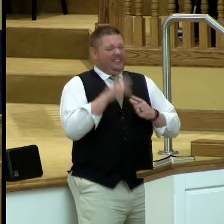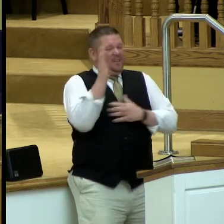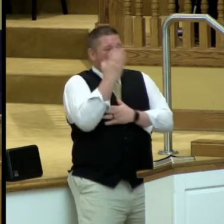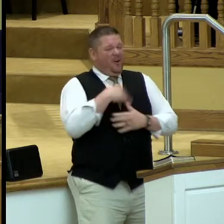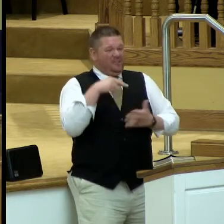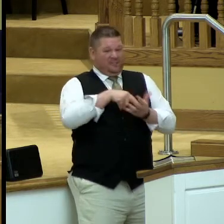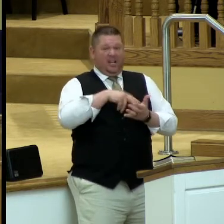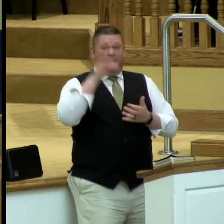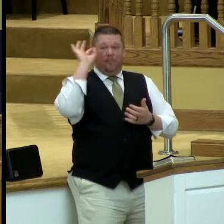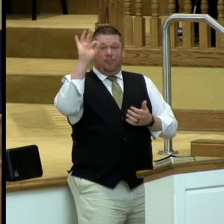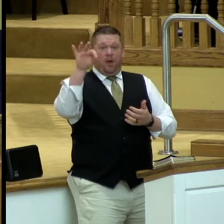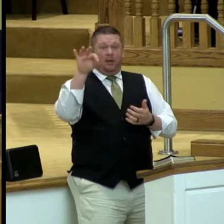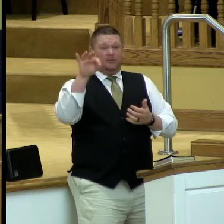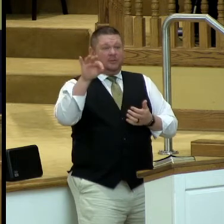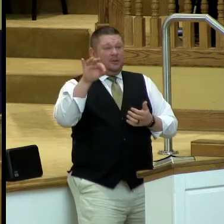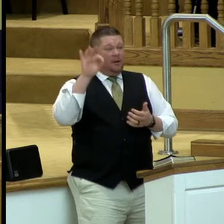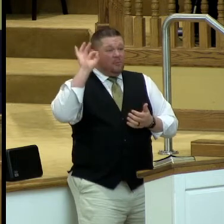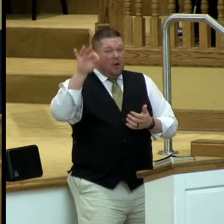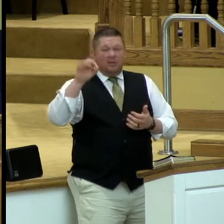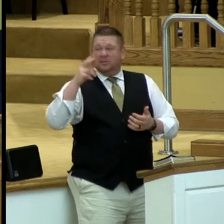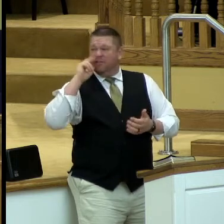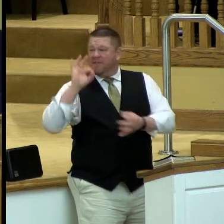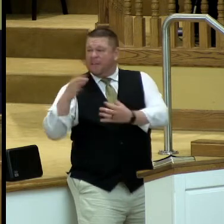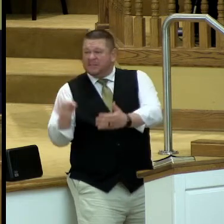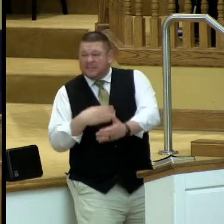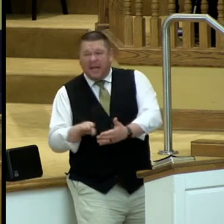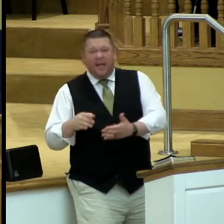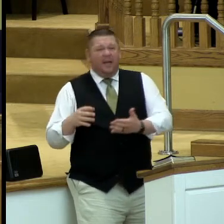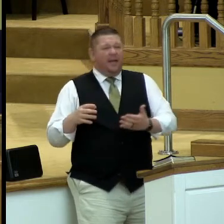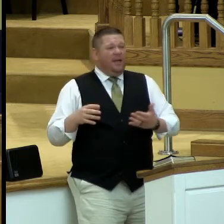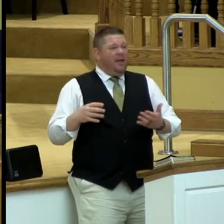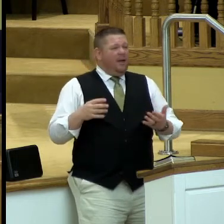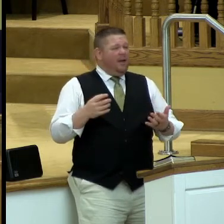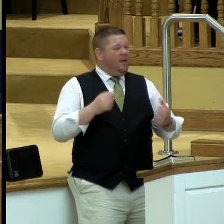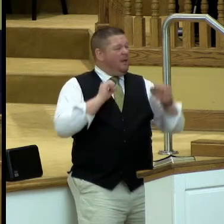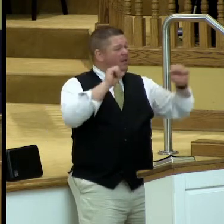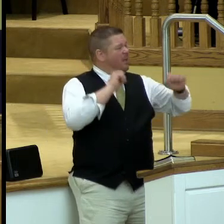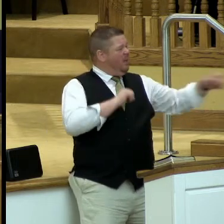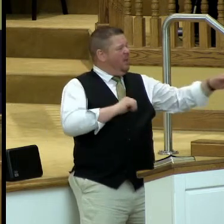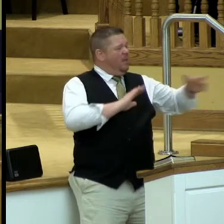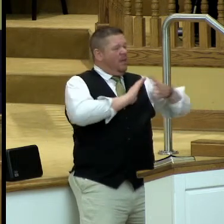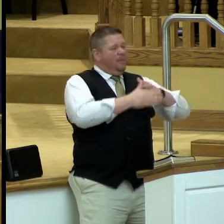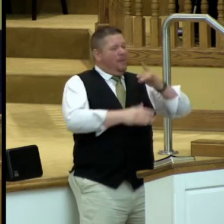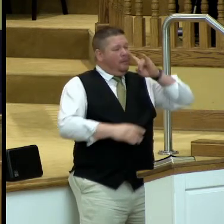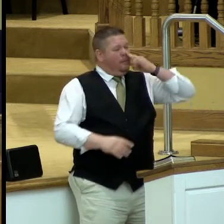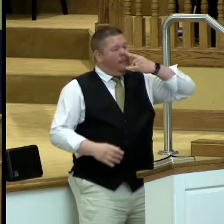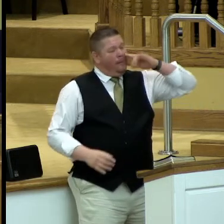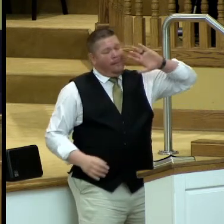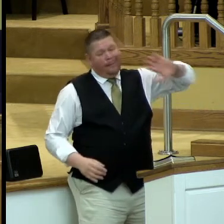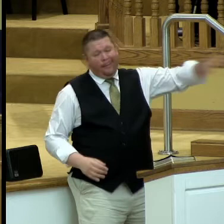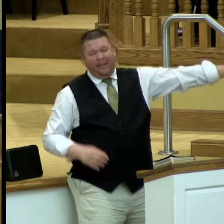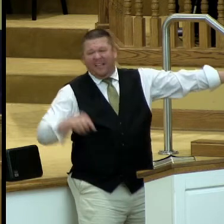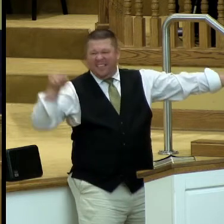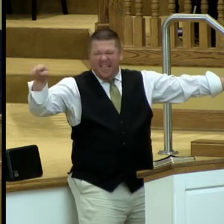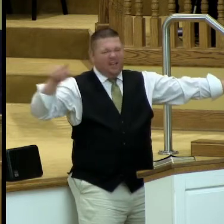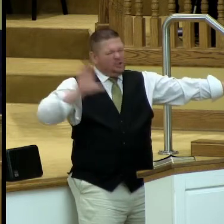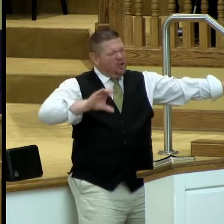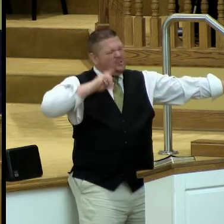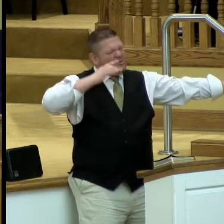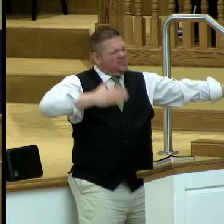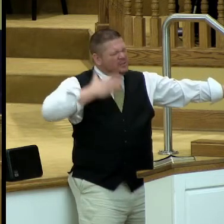Sunday morning rolls around, and I get to go and hear them sing, and the Lord shows up and spends some time with me. That's happiness. That's